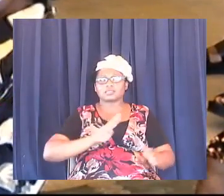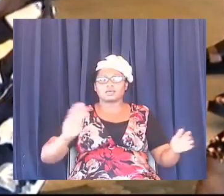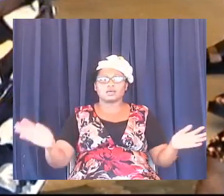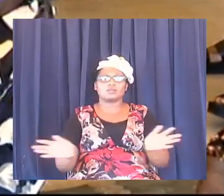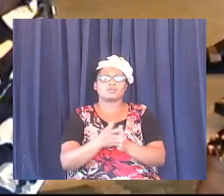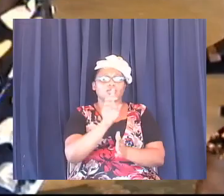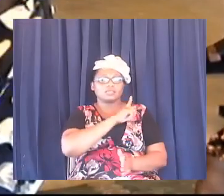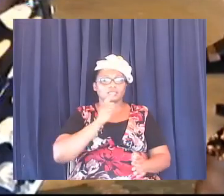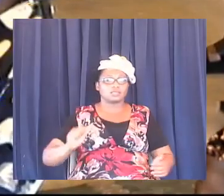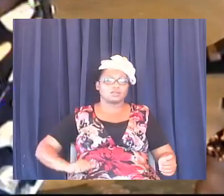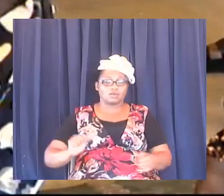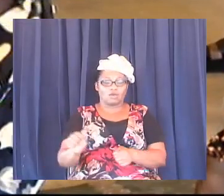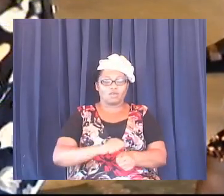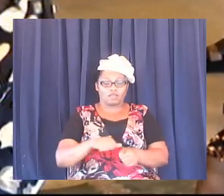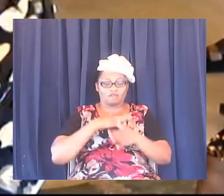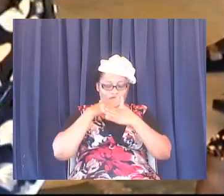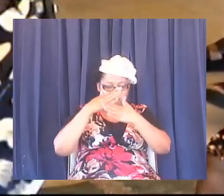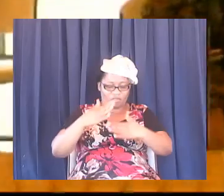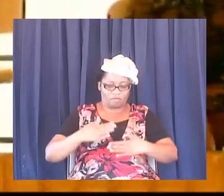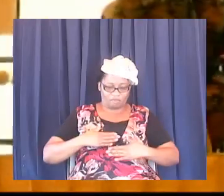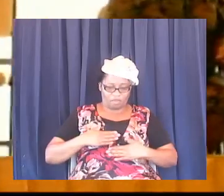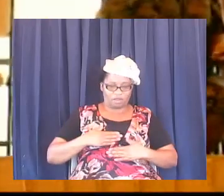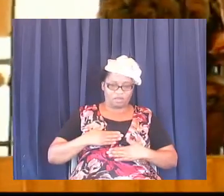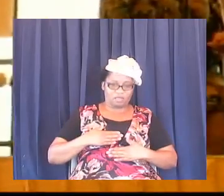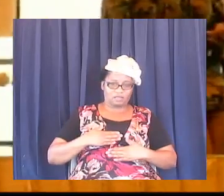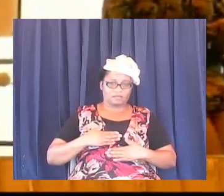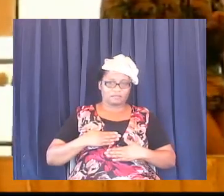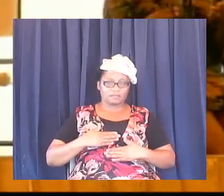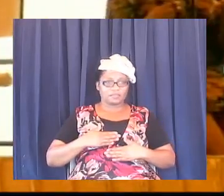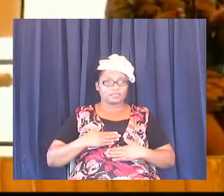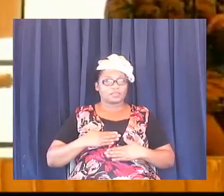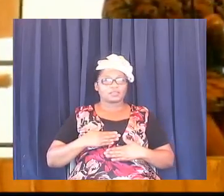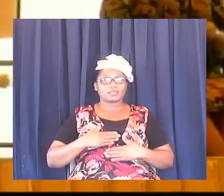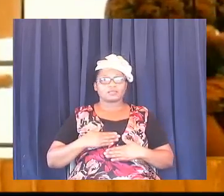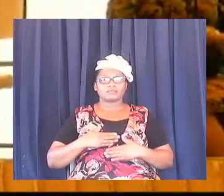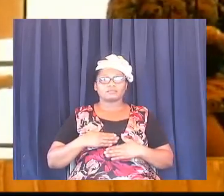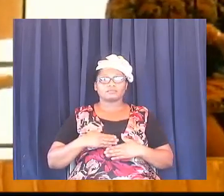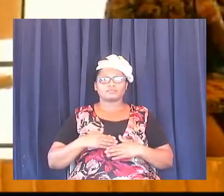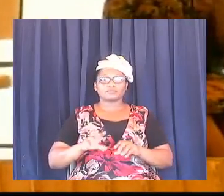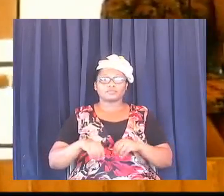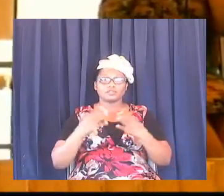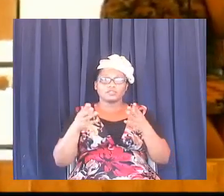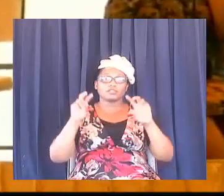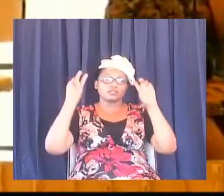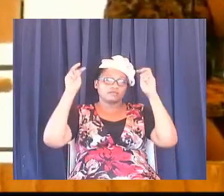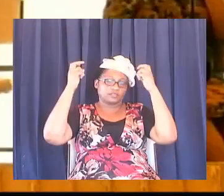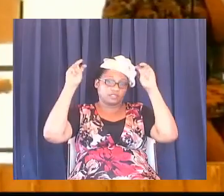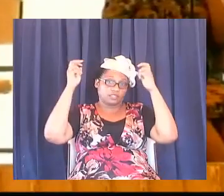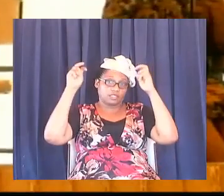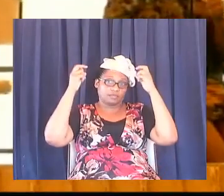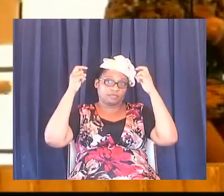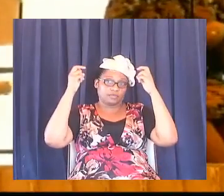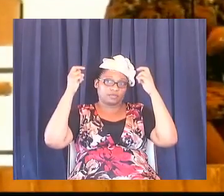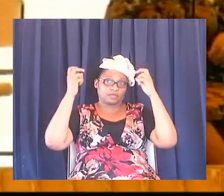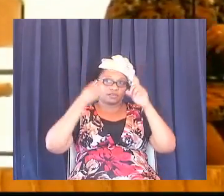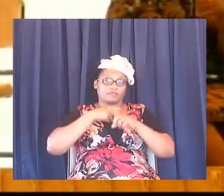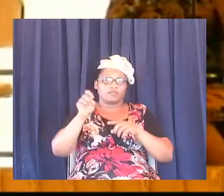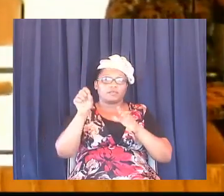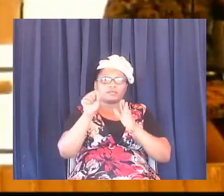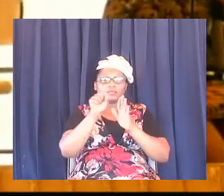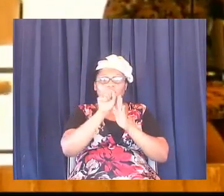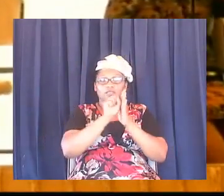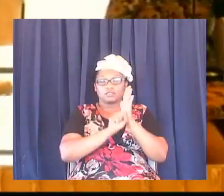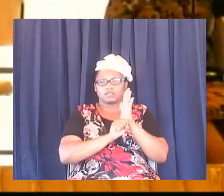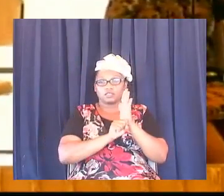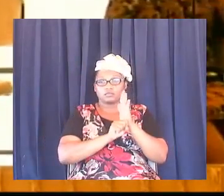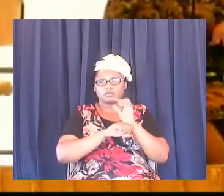Lord, everybody, if I should pull a theme from the scripture, the passage of scripture I just read, you know, it's